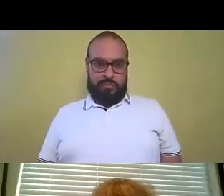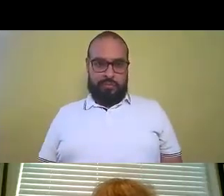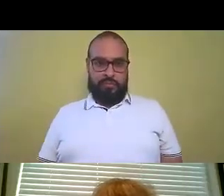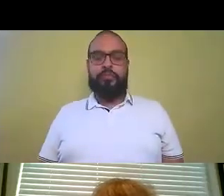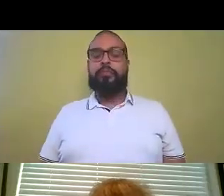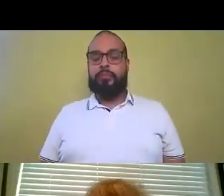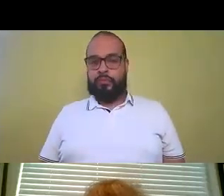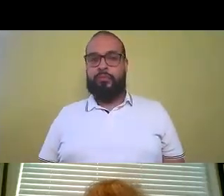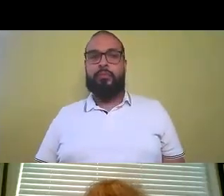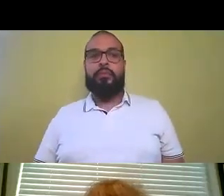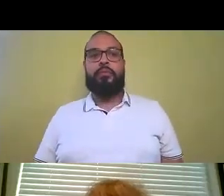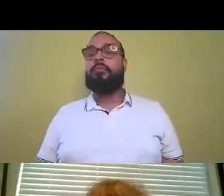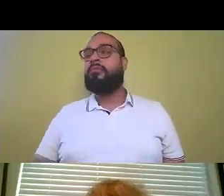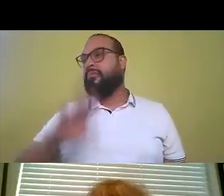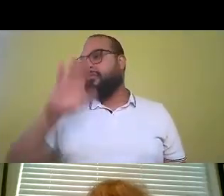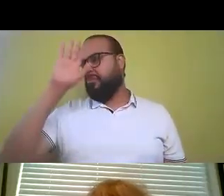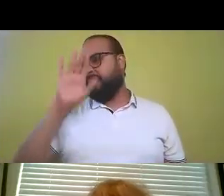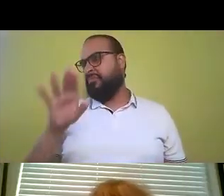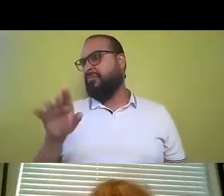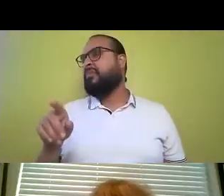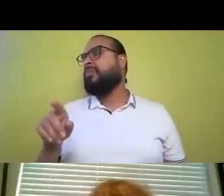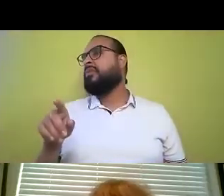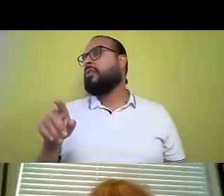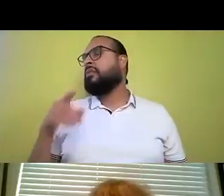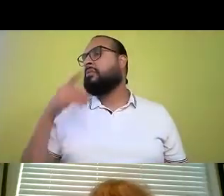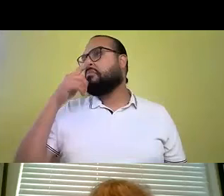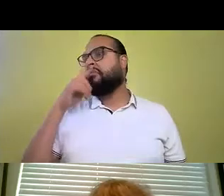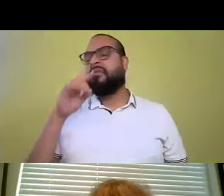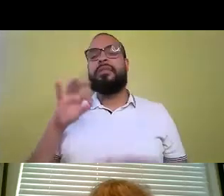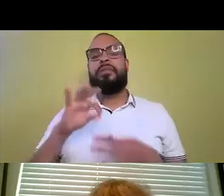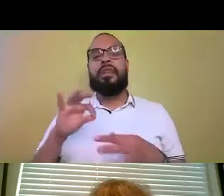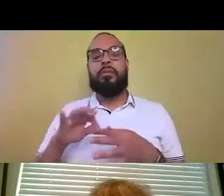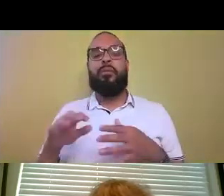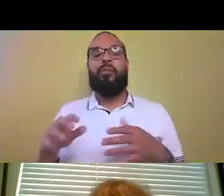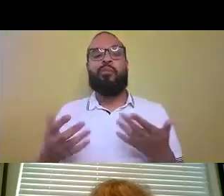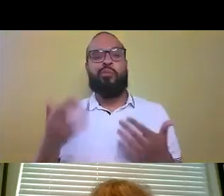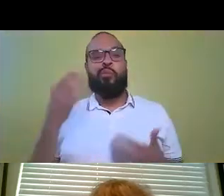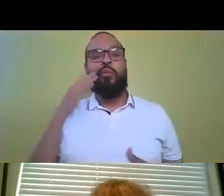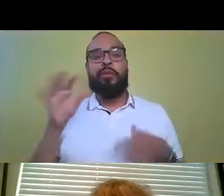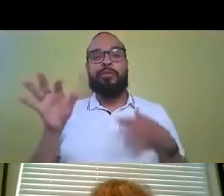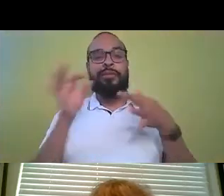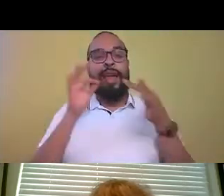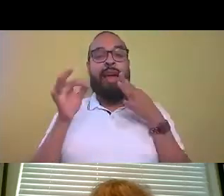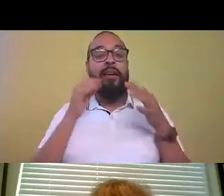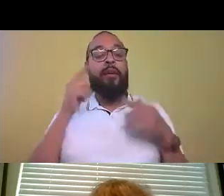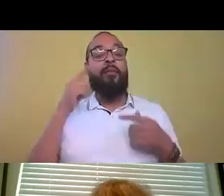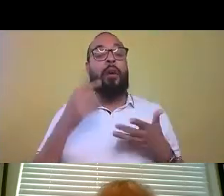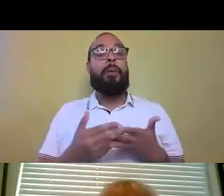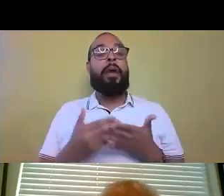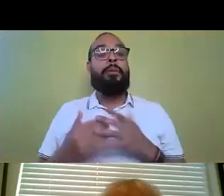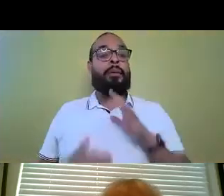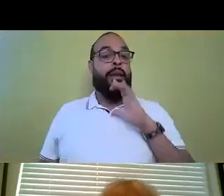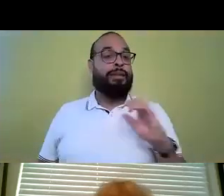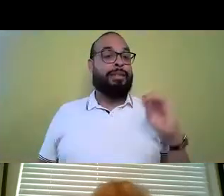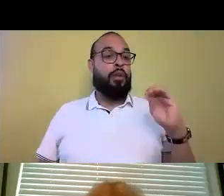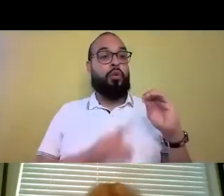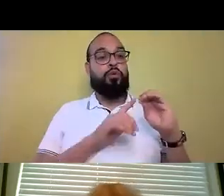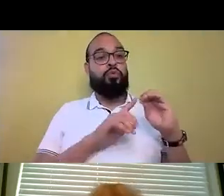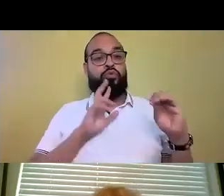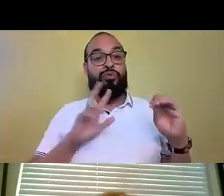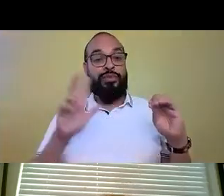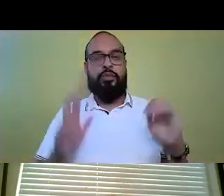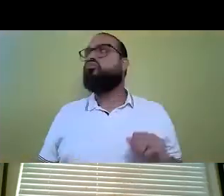mention some sensory diet, some little snacks for our 0 to 3s?